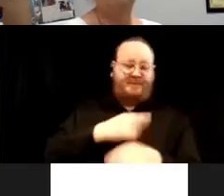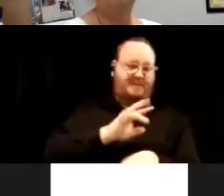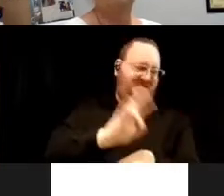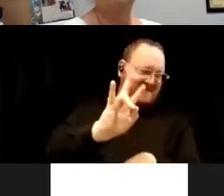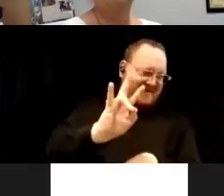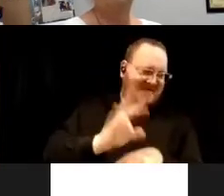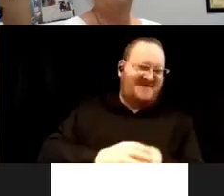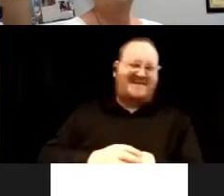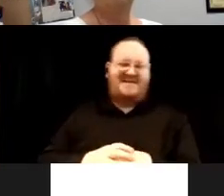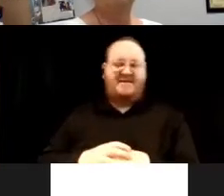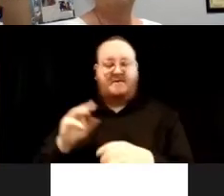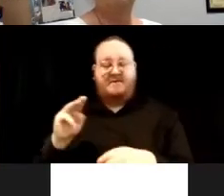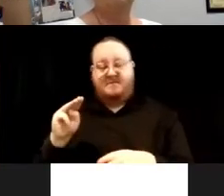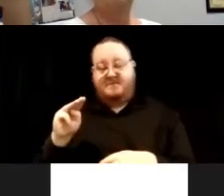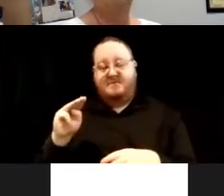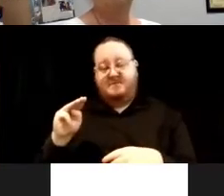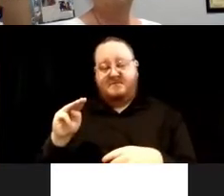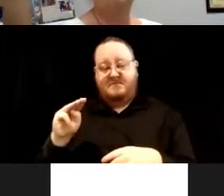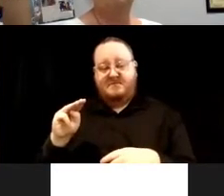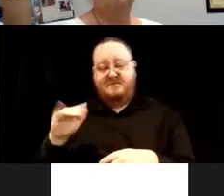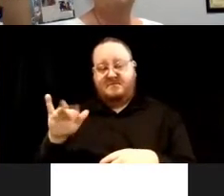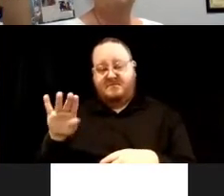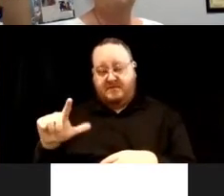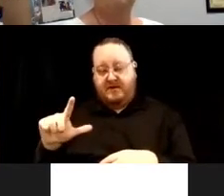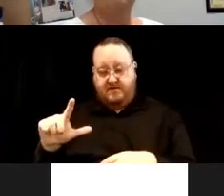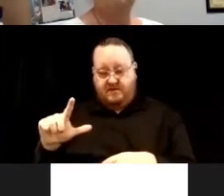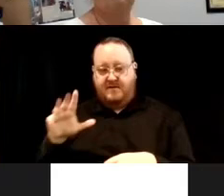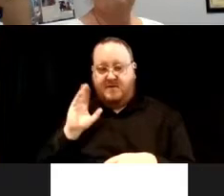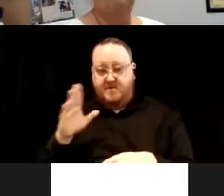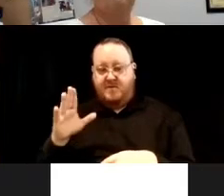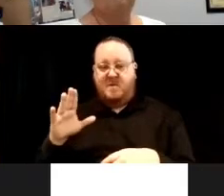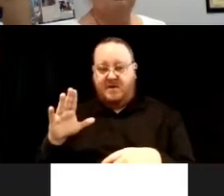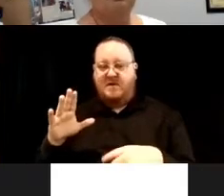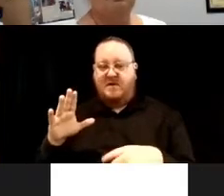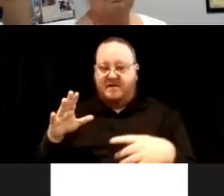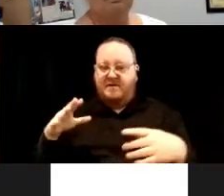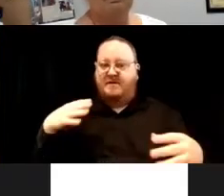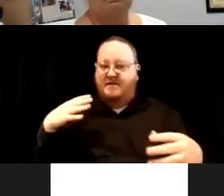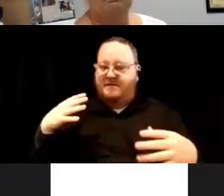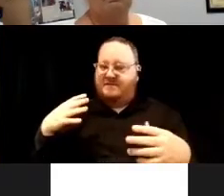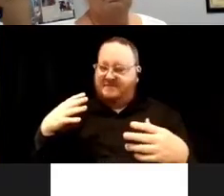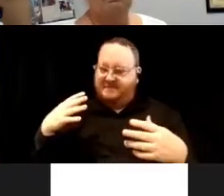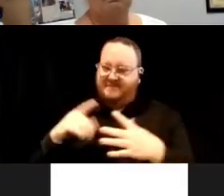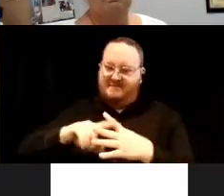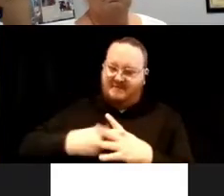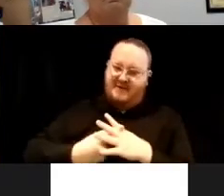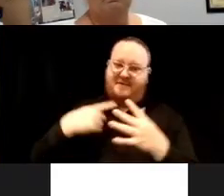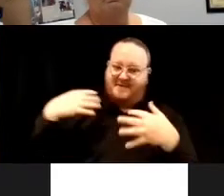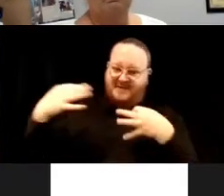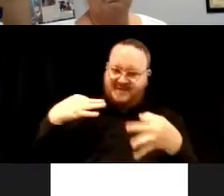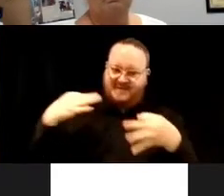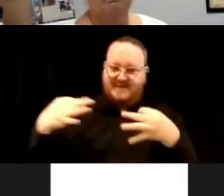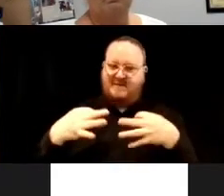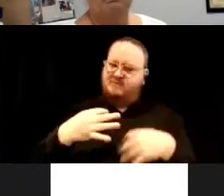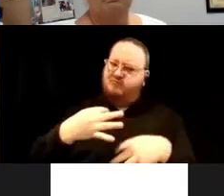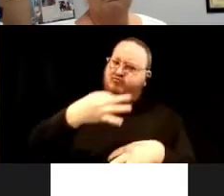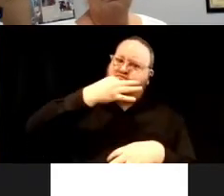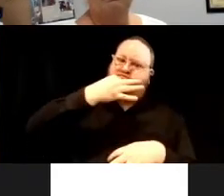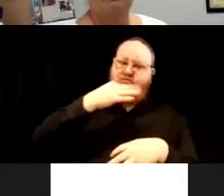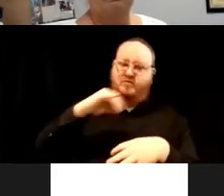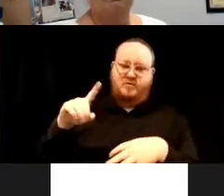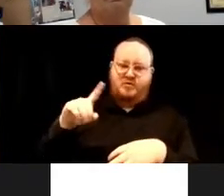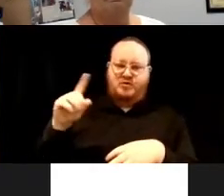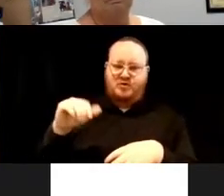to be the one who's going to be sending us on into our journey into expert Zoom land.